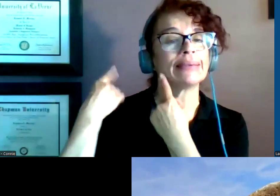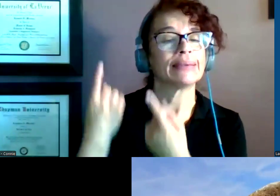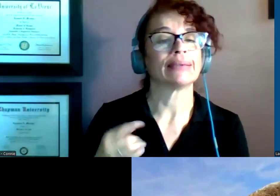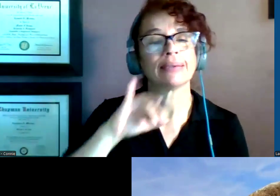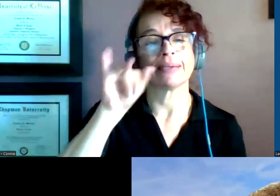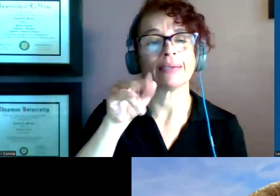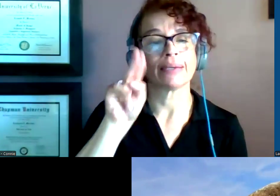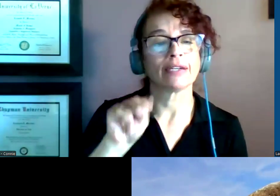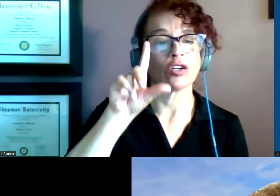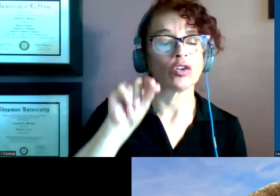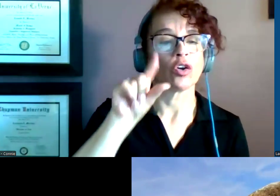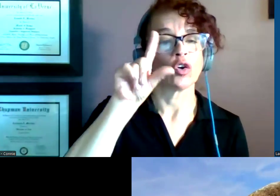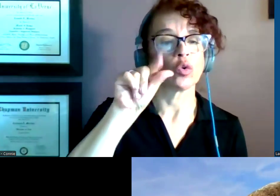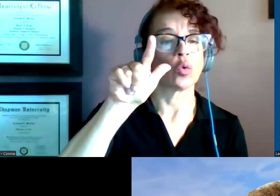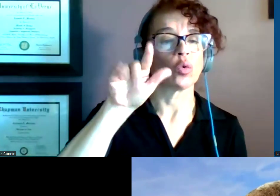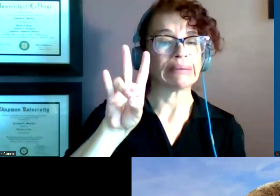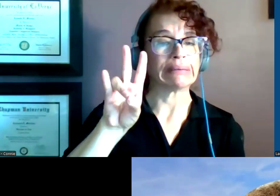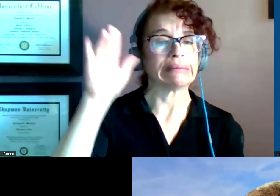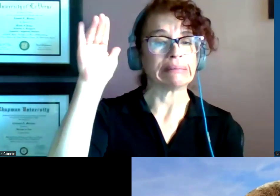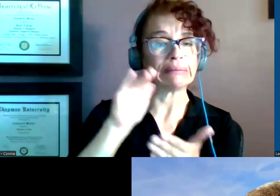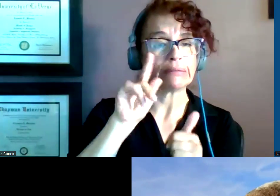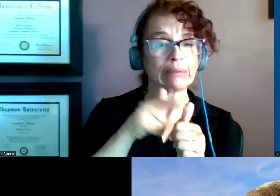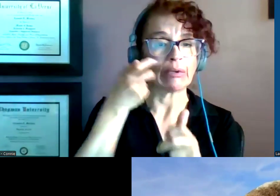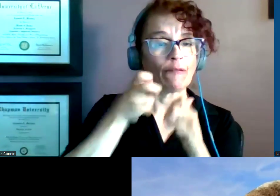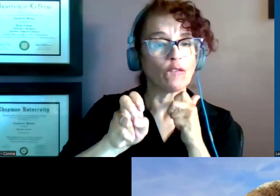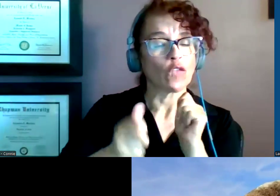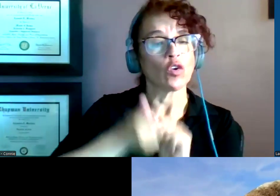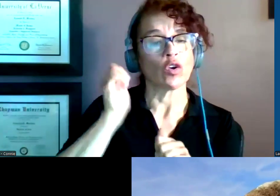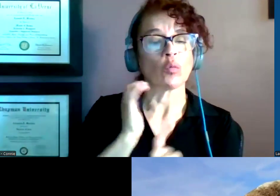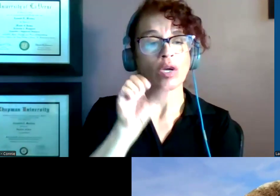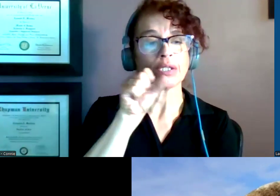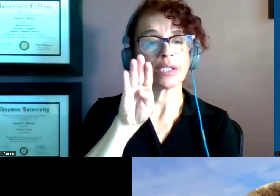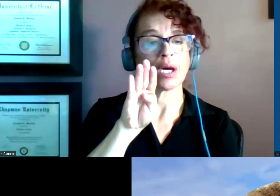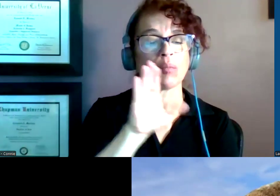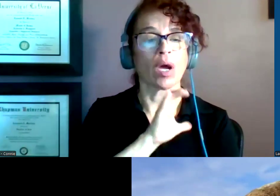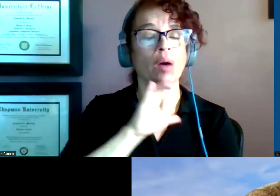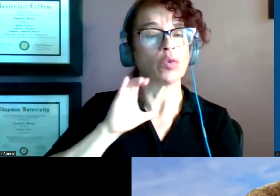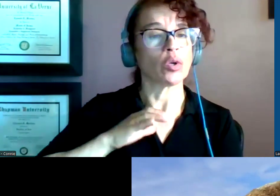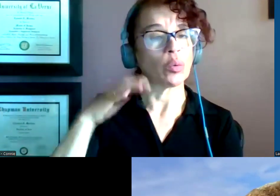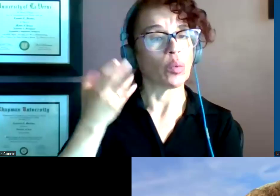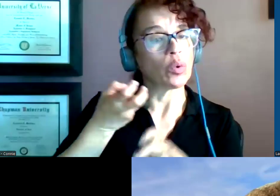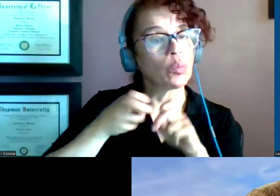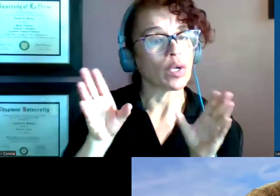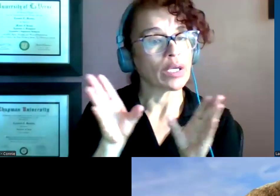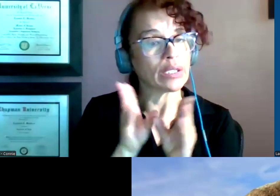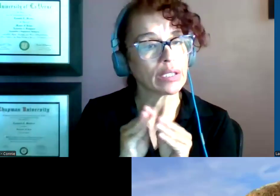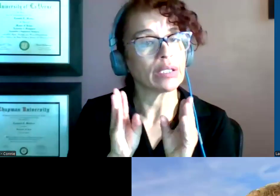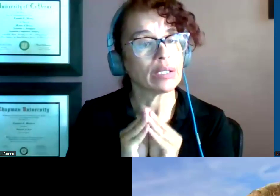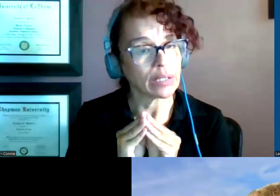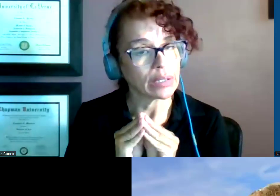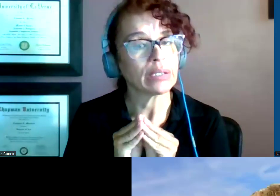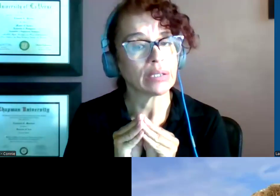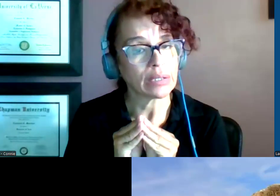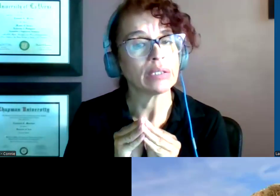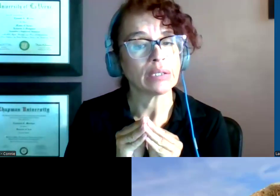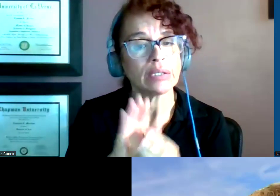30th, 2027. So this is going to remain a priority issue for our subcommittee. But this is listed as